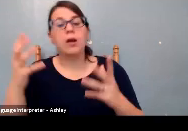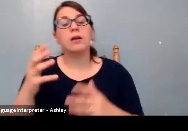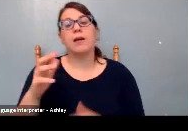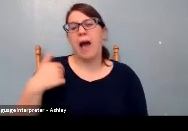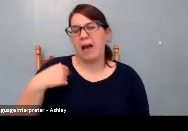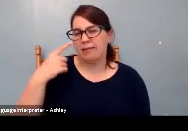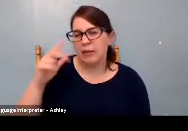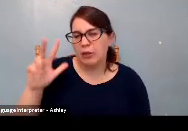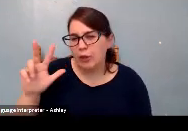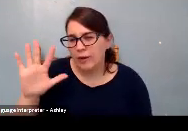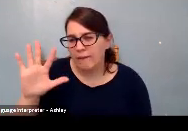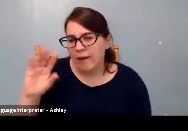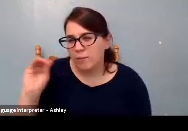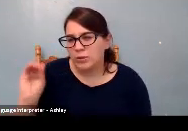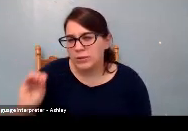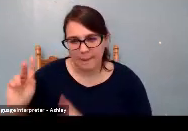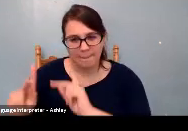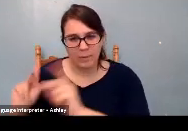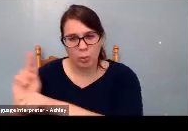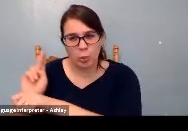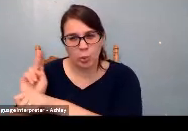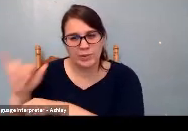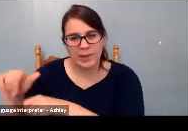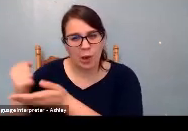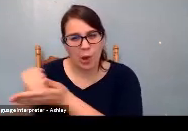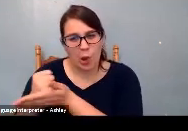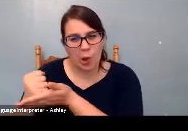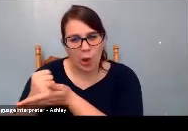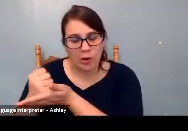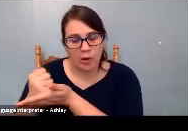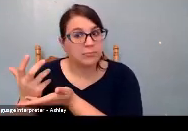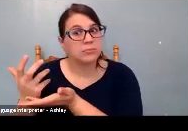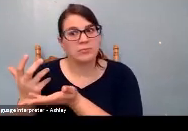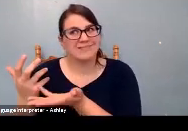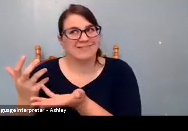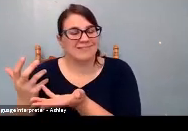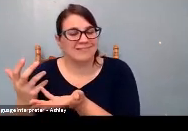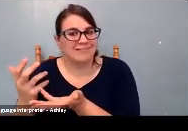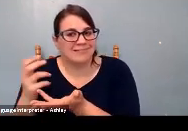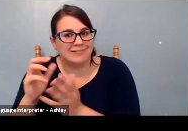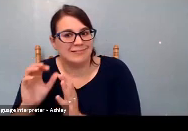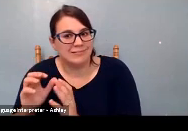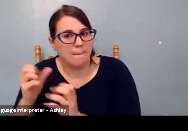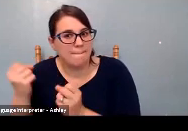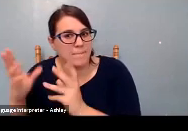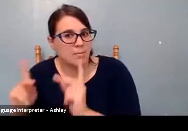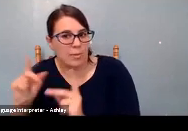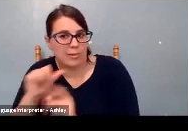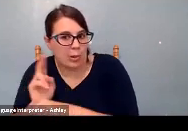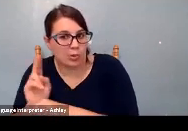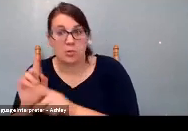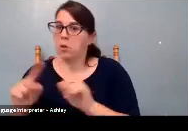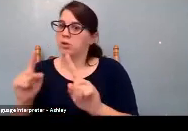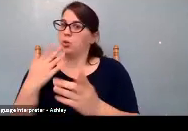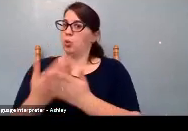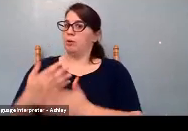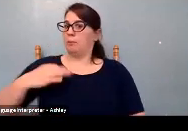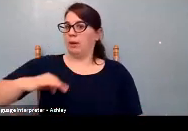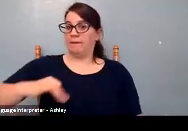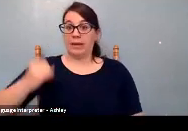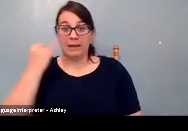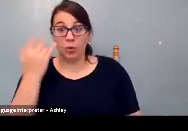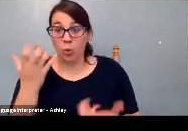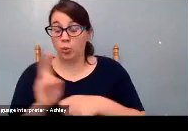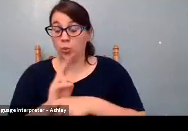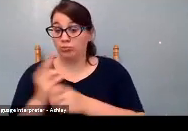the stable card. So it's really underutilized, but it's a great benefit for those that want to make more frequent